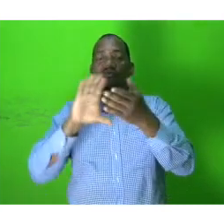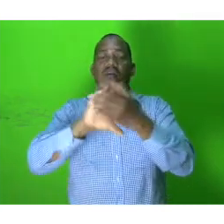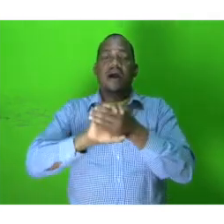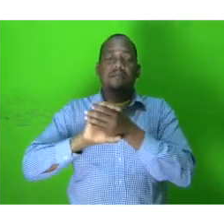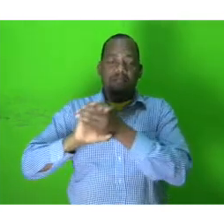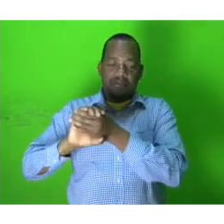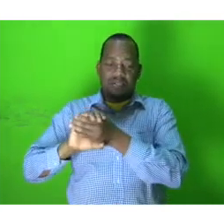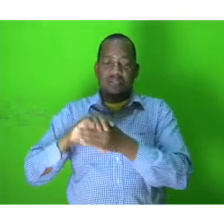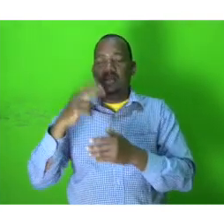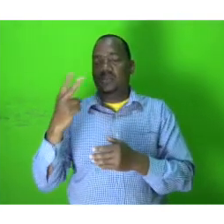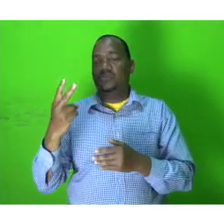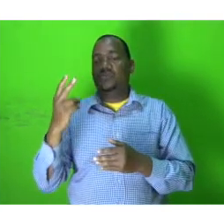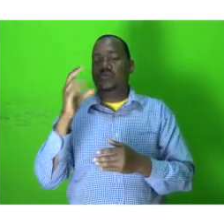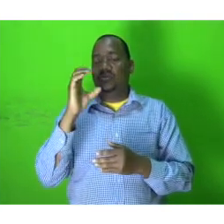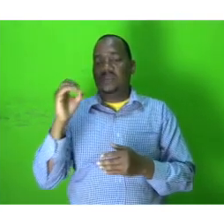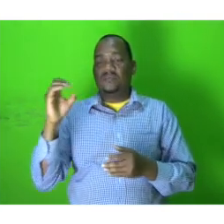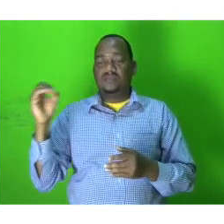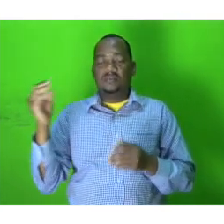6